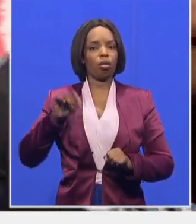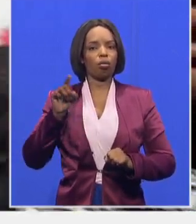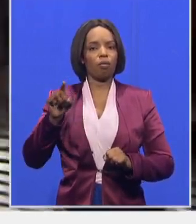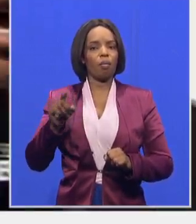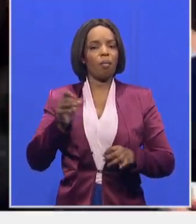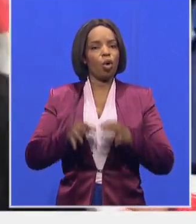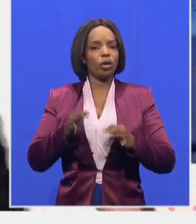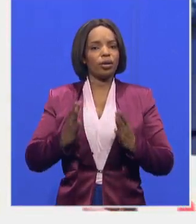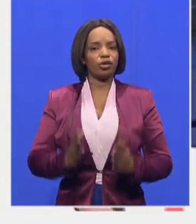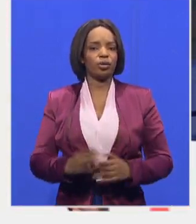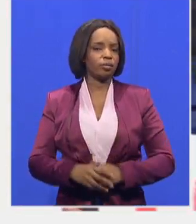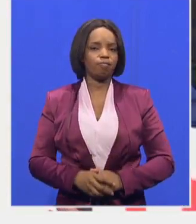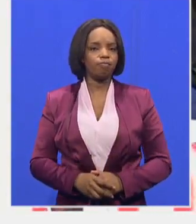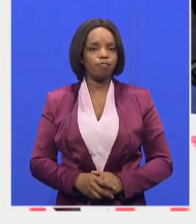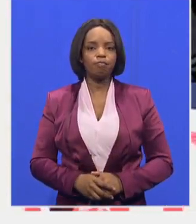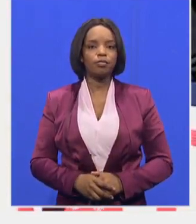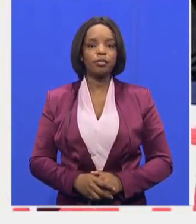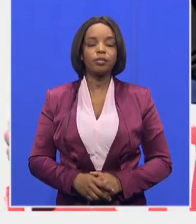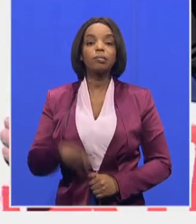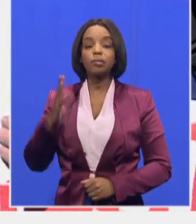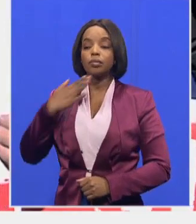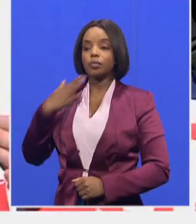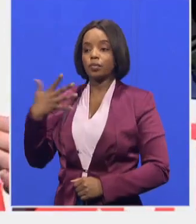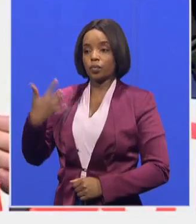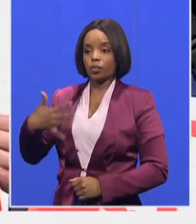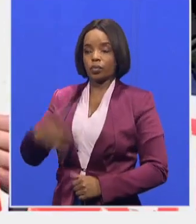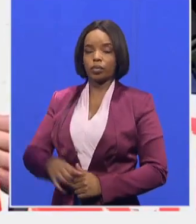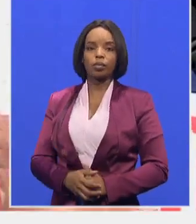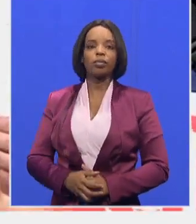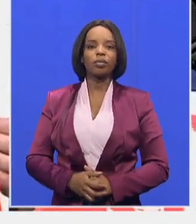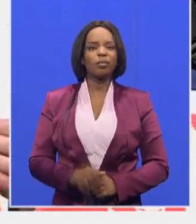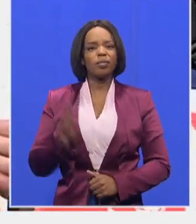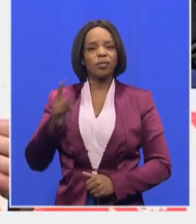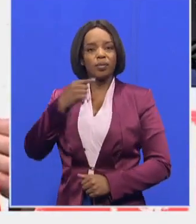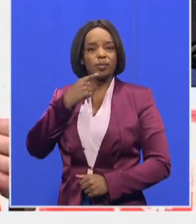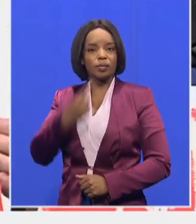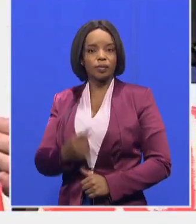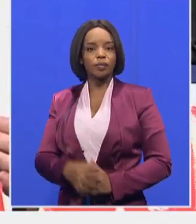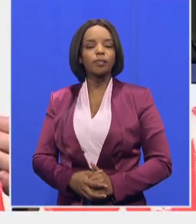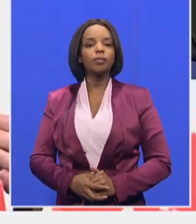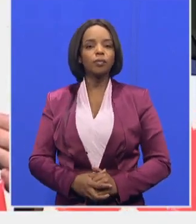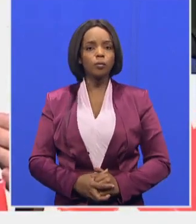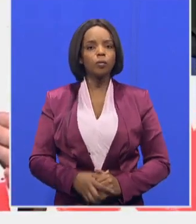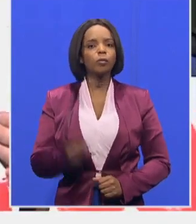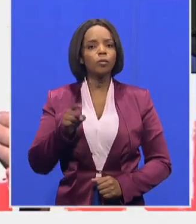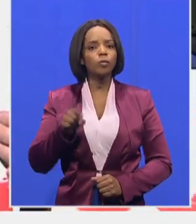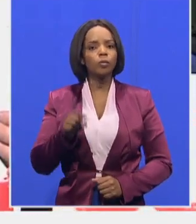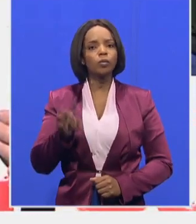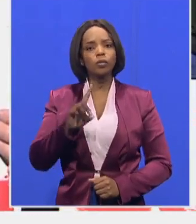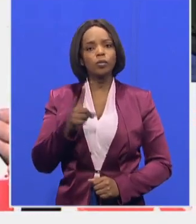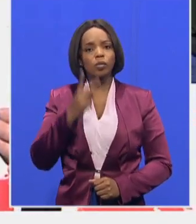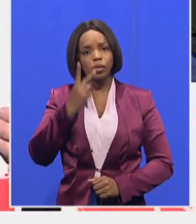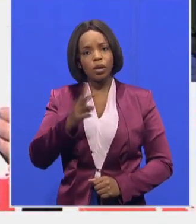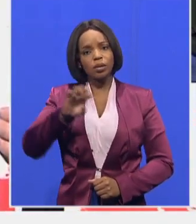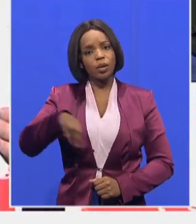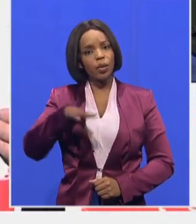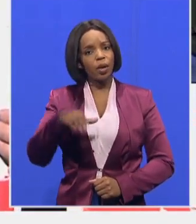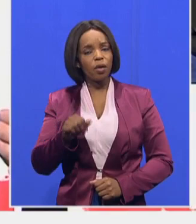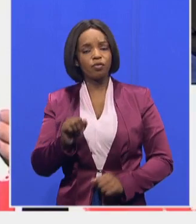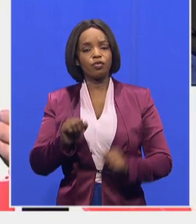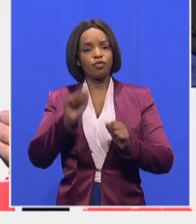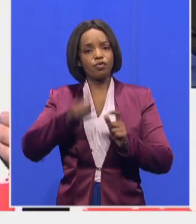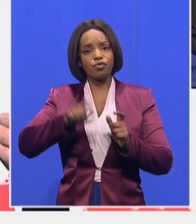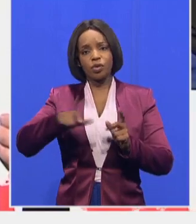John Steenhuisen addressing what he terms the cabinet world and the real world that South Africans live in. They're trying to lessen that gap